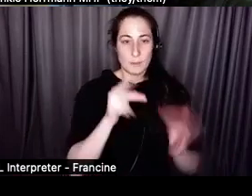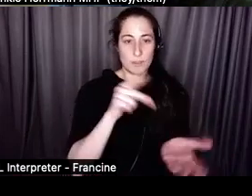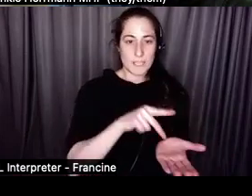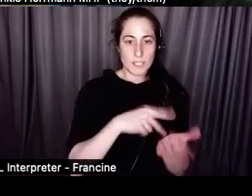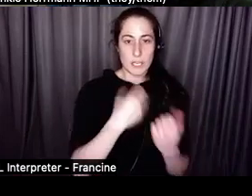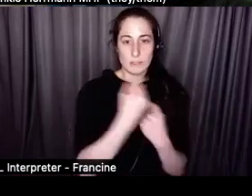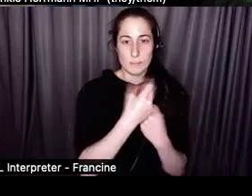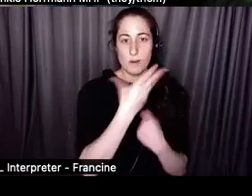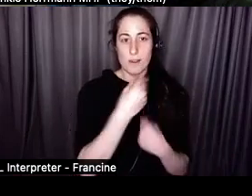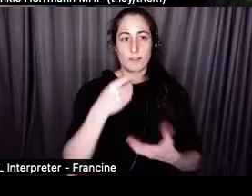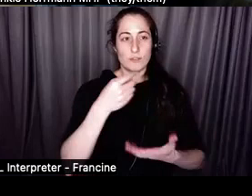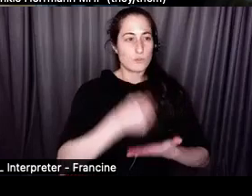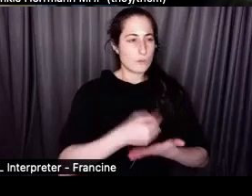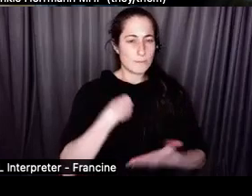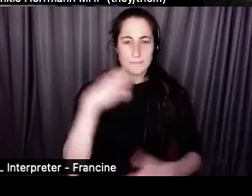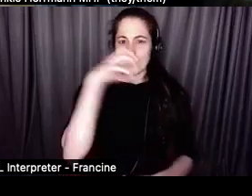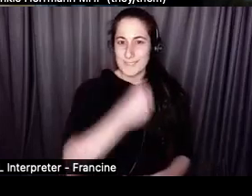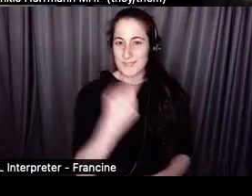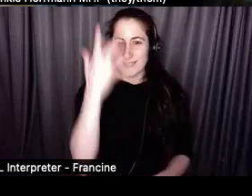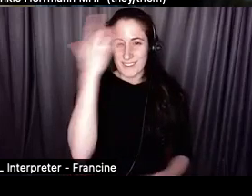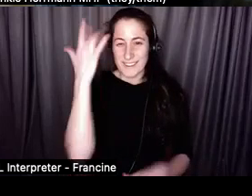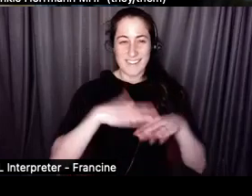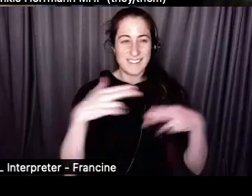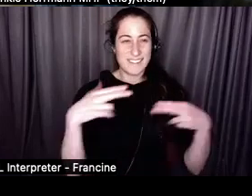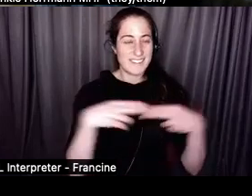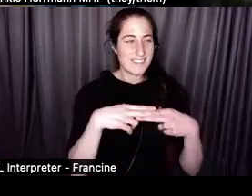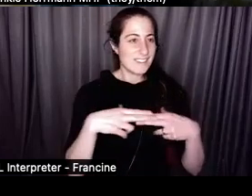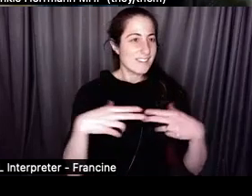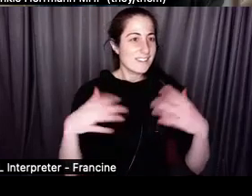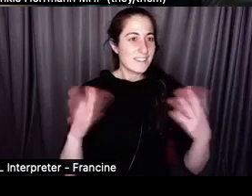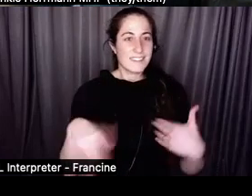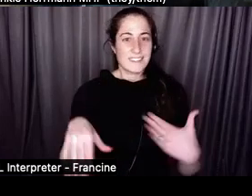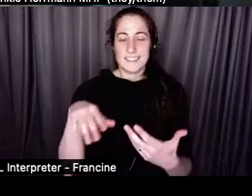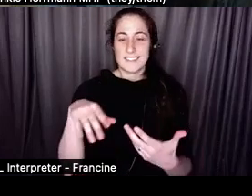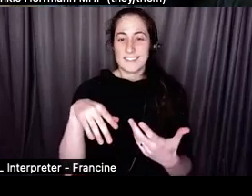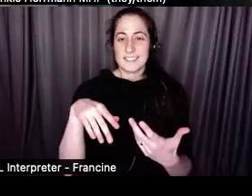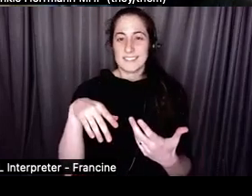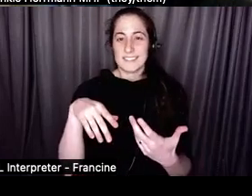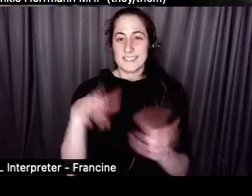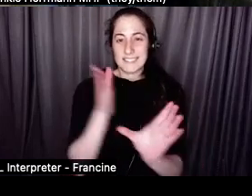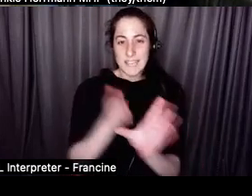and treatment. I'm missing one. Psychosocial rehabilitation should be on there. I apologize.